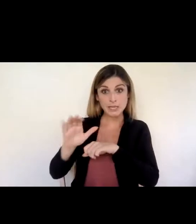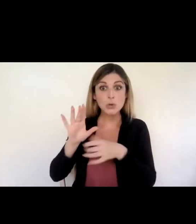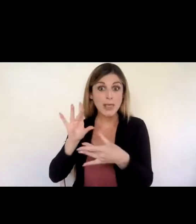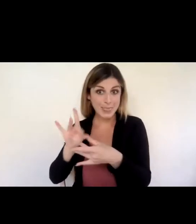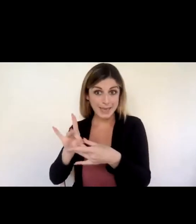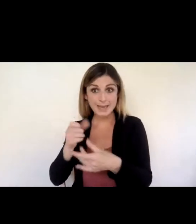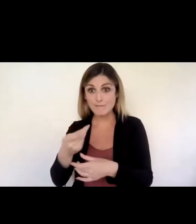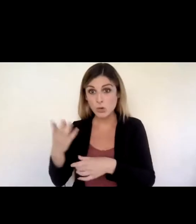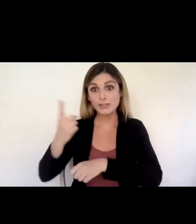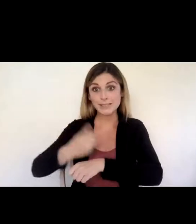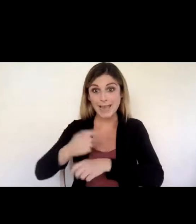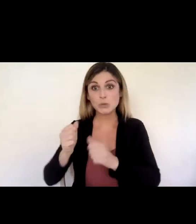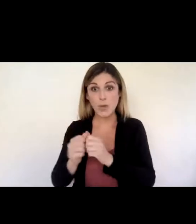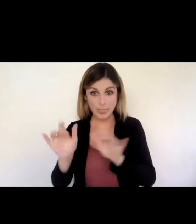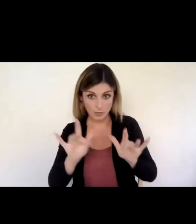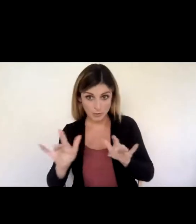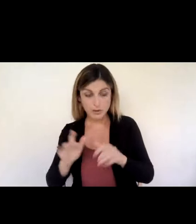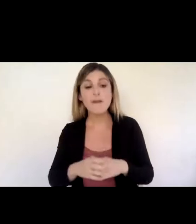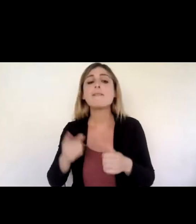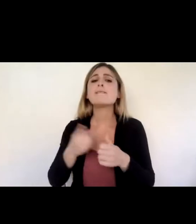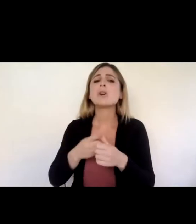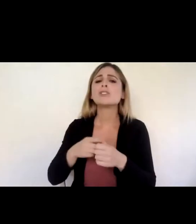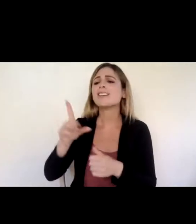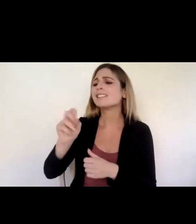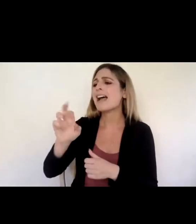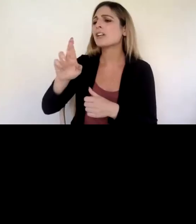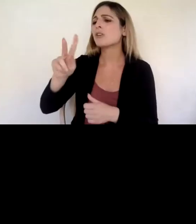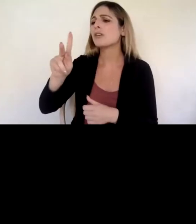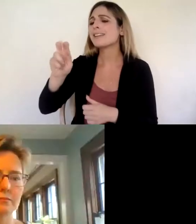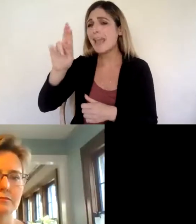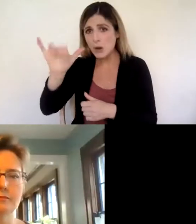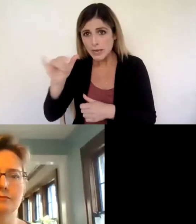that recording. But first, I'd like the Dr. Kerry Graff to come live here.